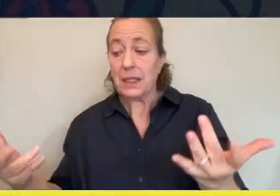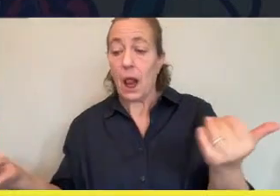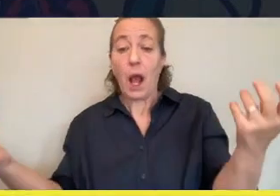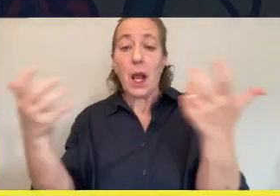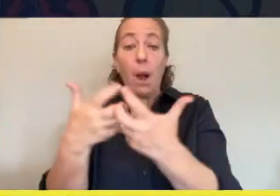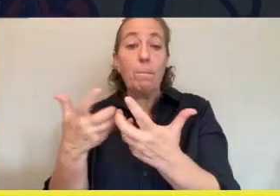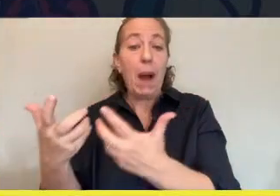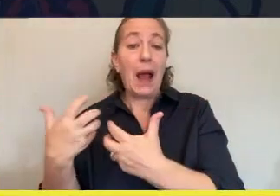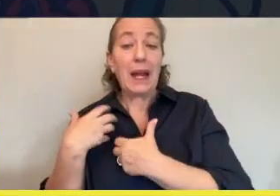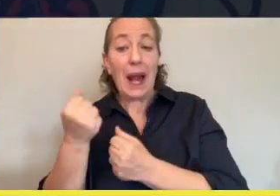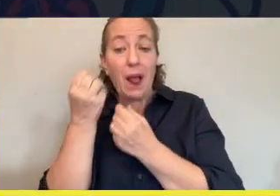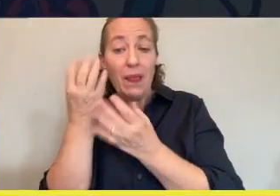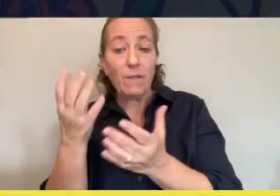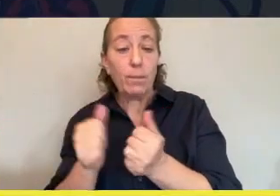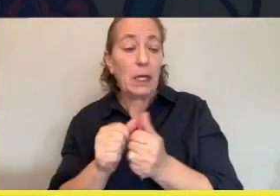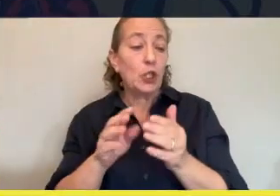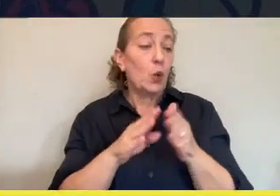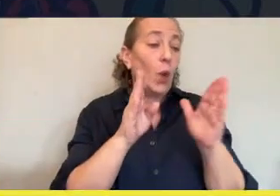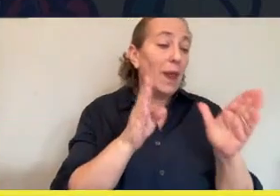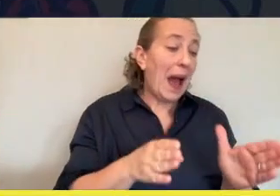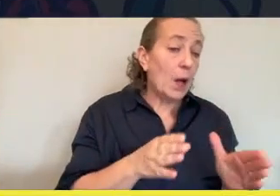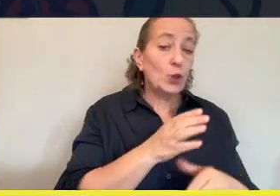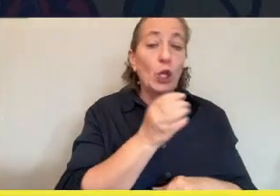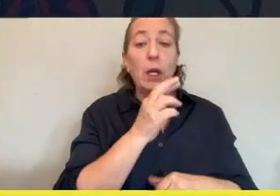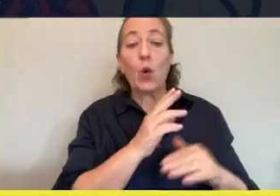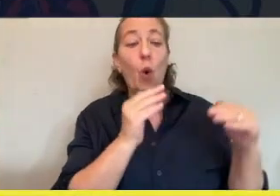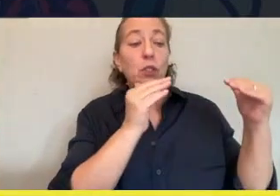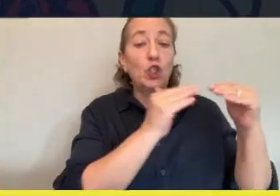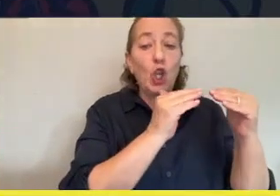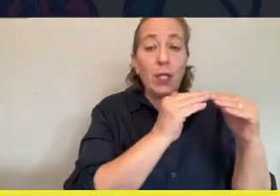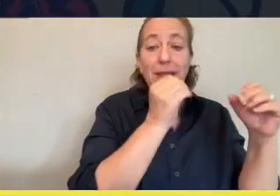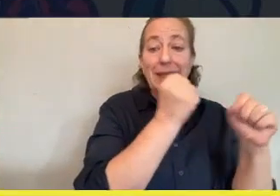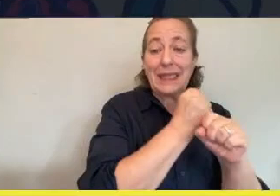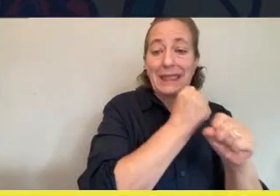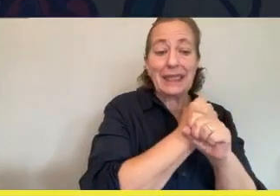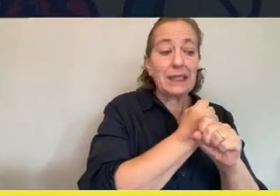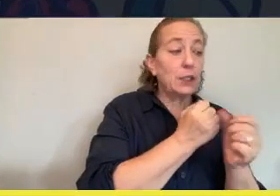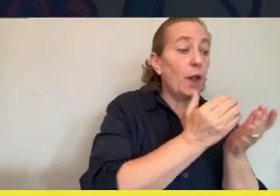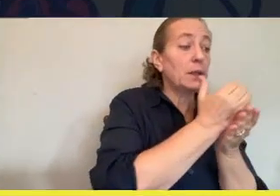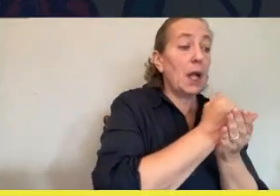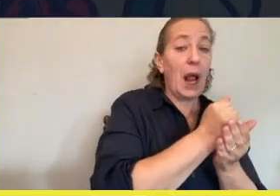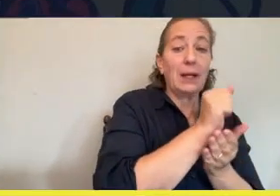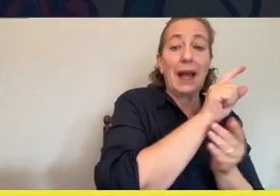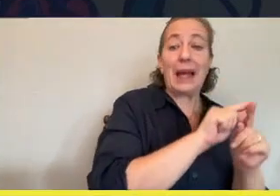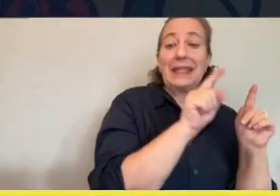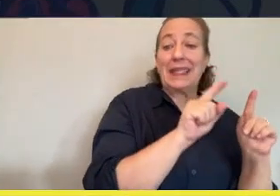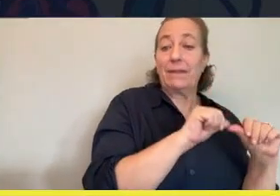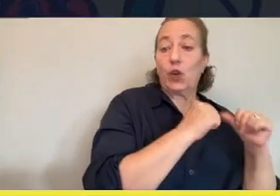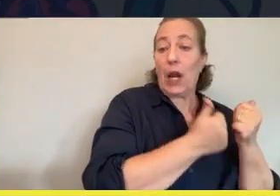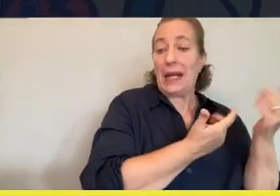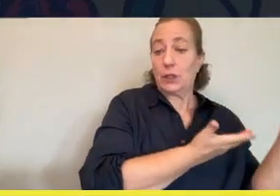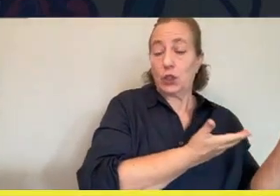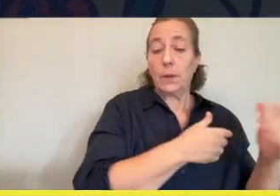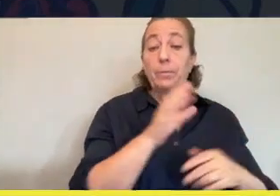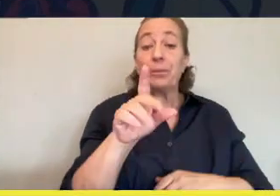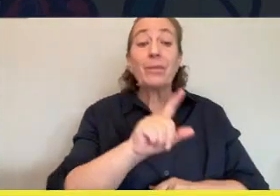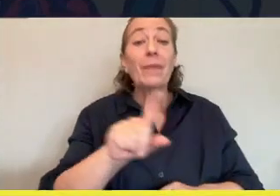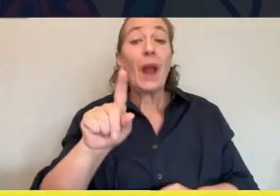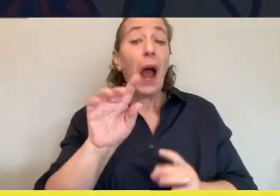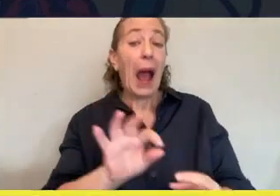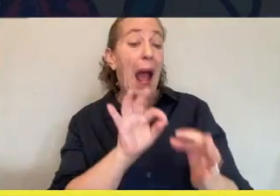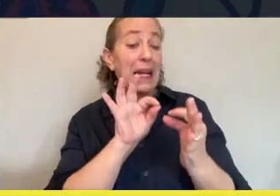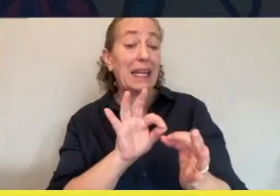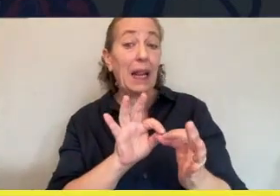with housing or justice statistics collected at a different agency. And ideally, the right question can be used